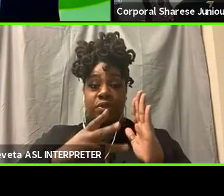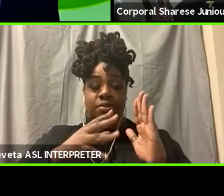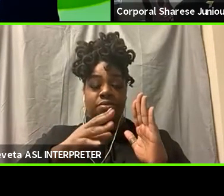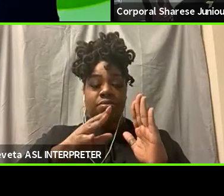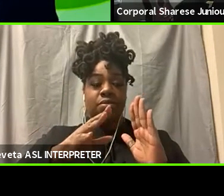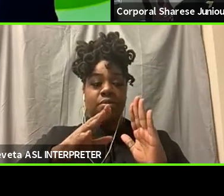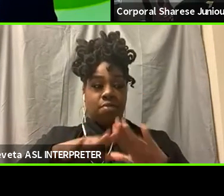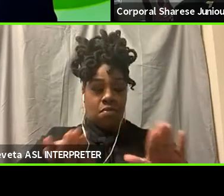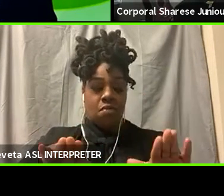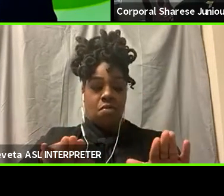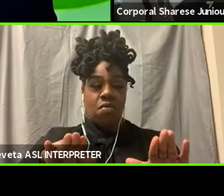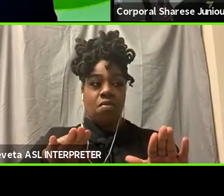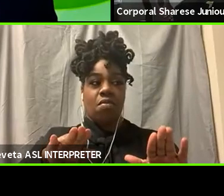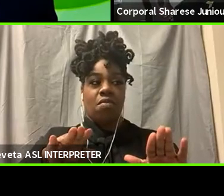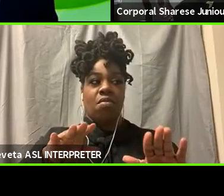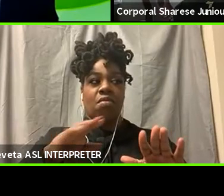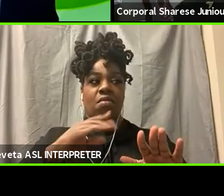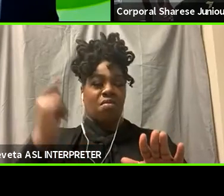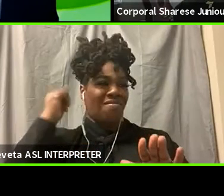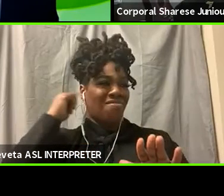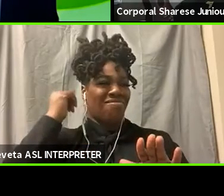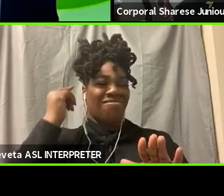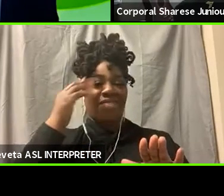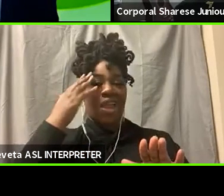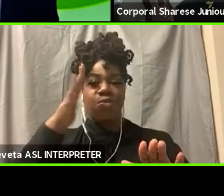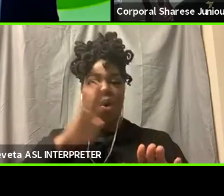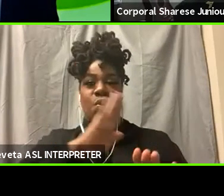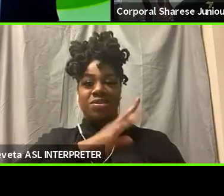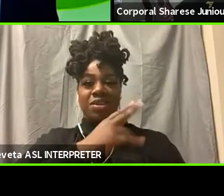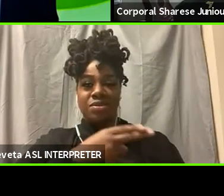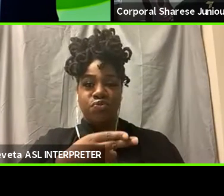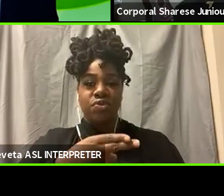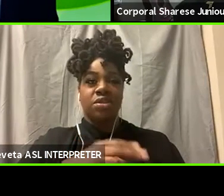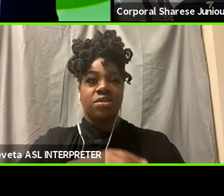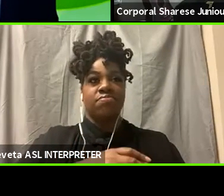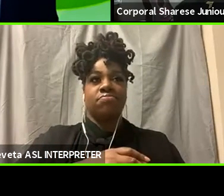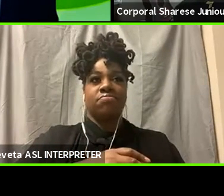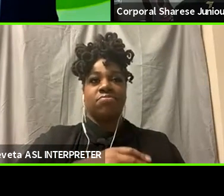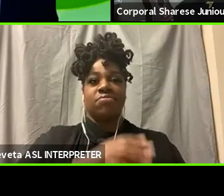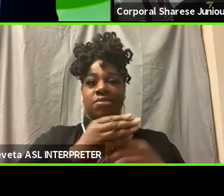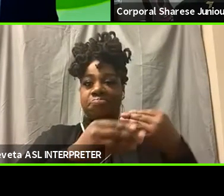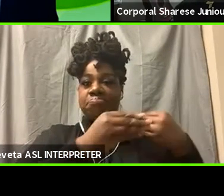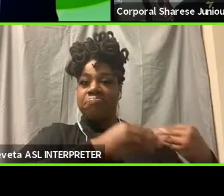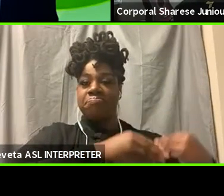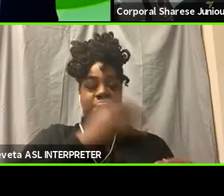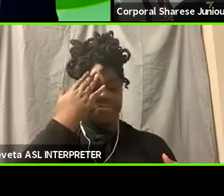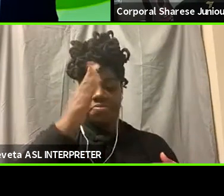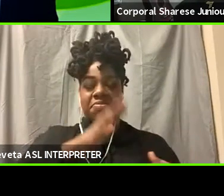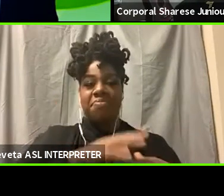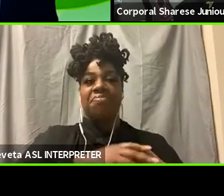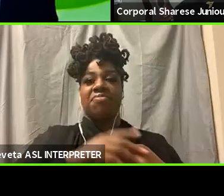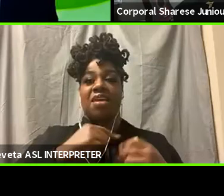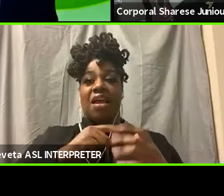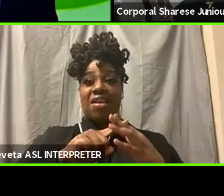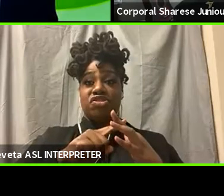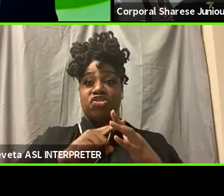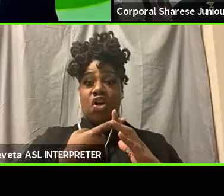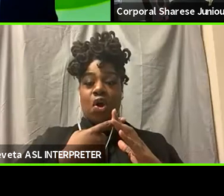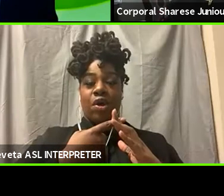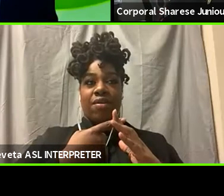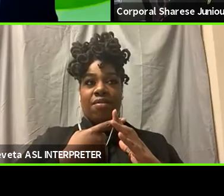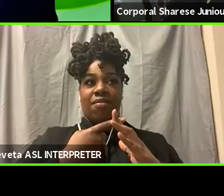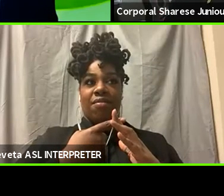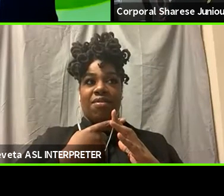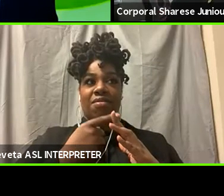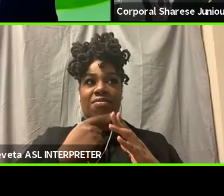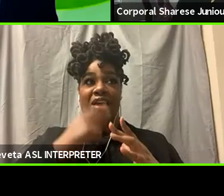I, not knowing this history very well and not having appreciation, I would start from the assumption of kind of that I was on, starting from kind of a blank slate